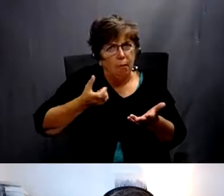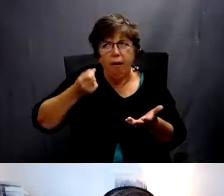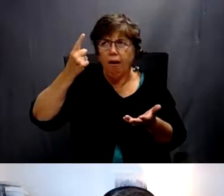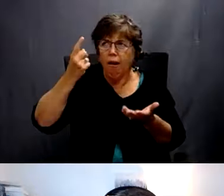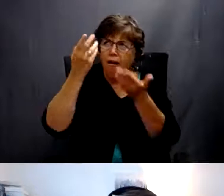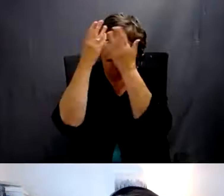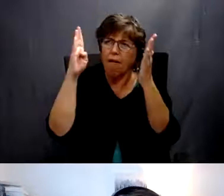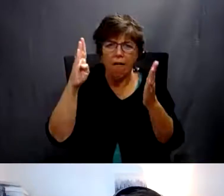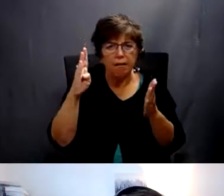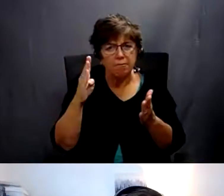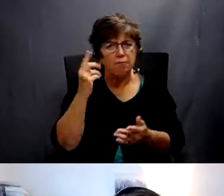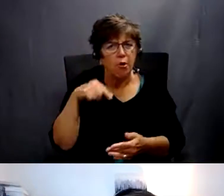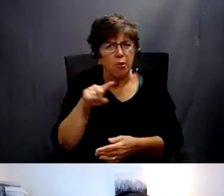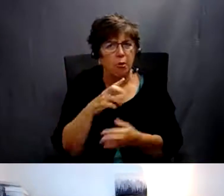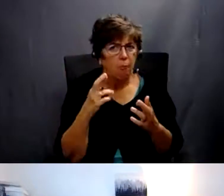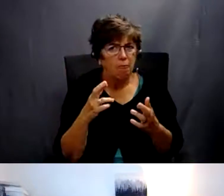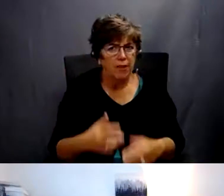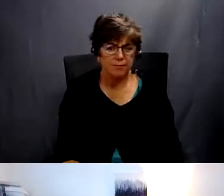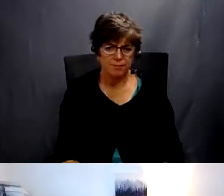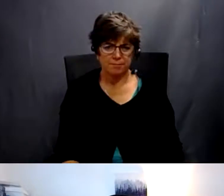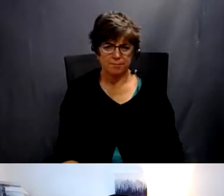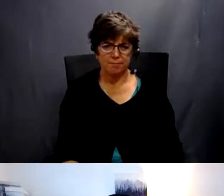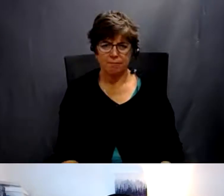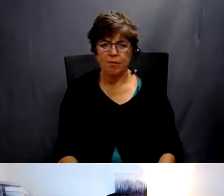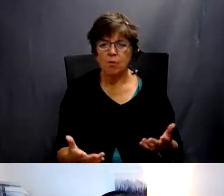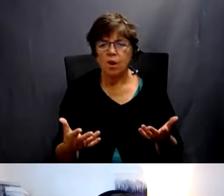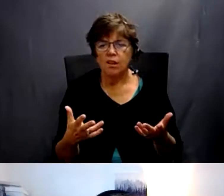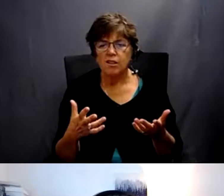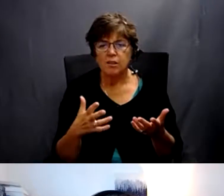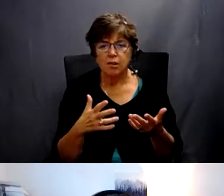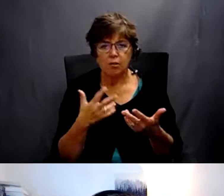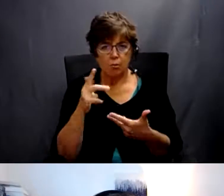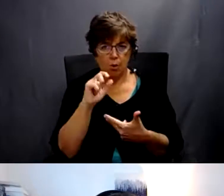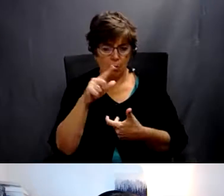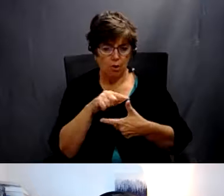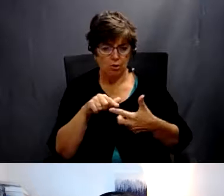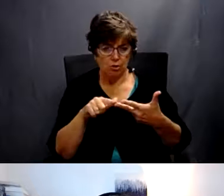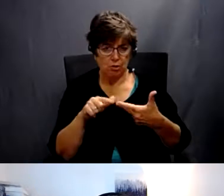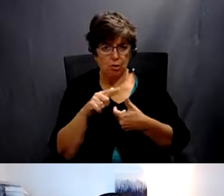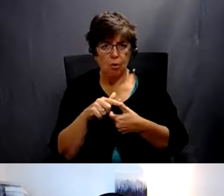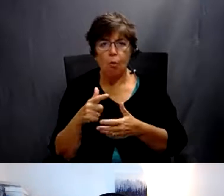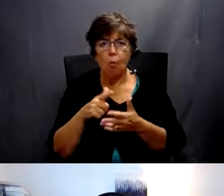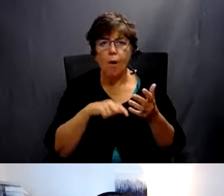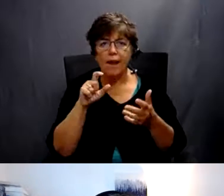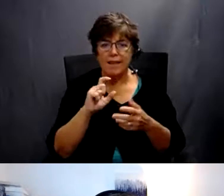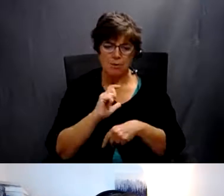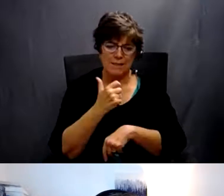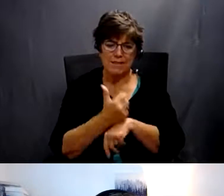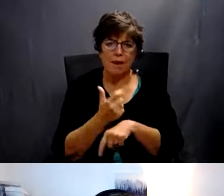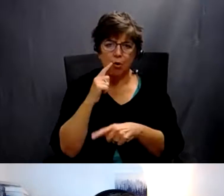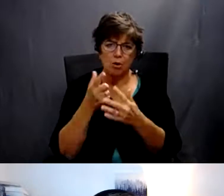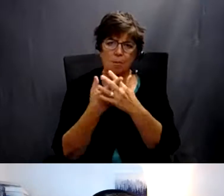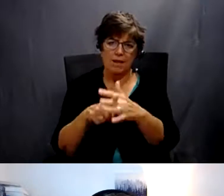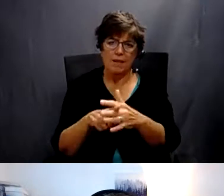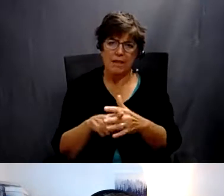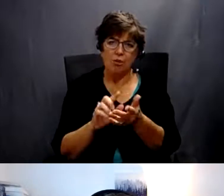and informative. So just want to hear from people. There were 3 questions. It was, what would need to be in place for you to begin the path